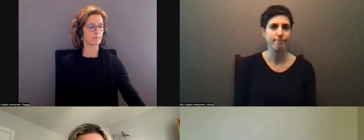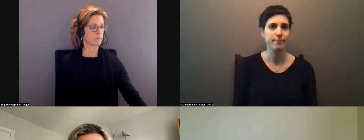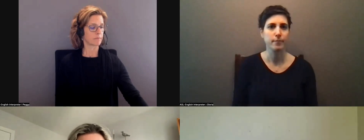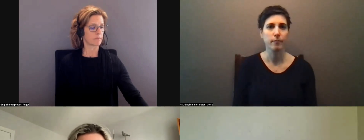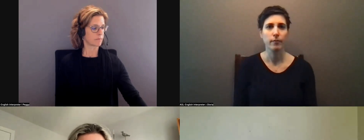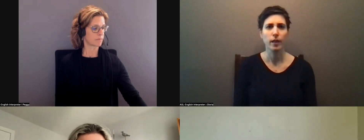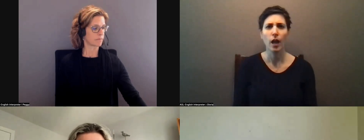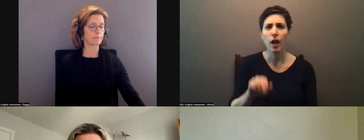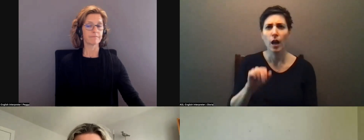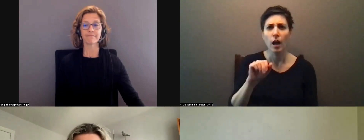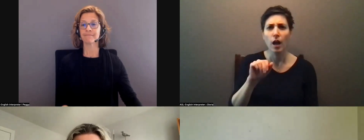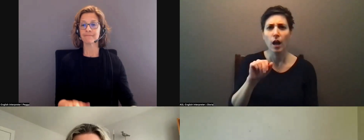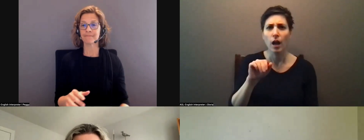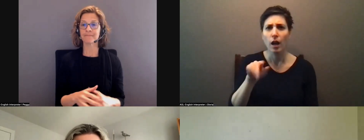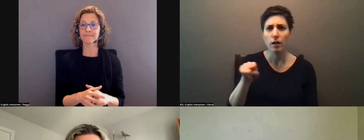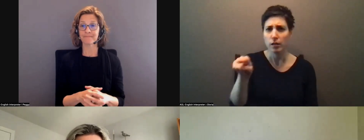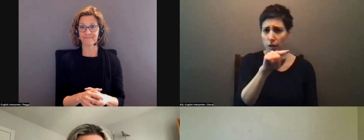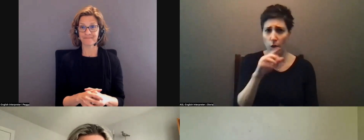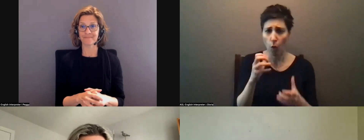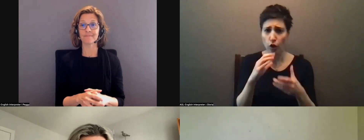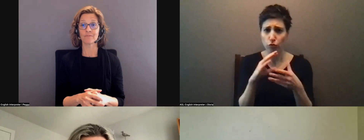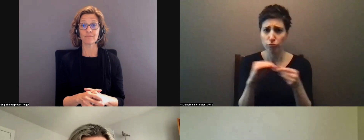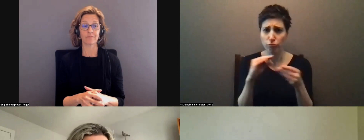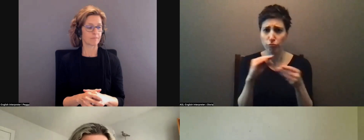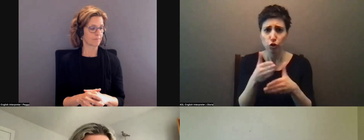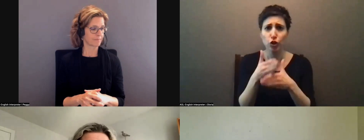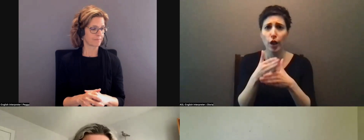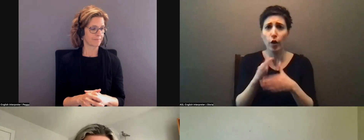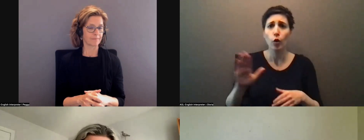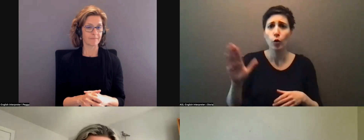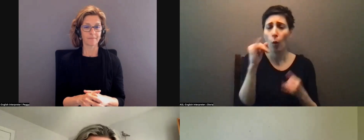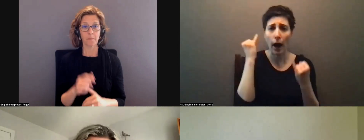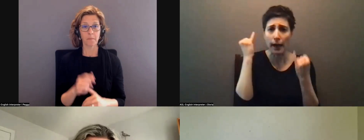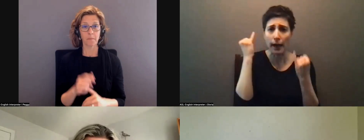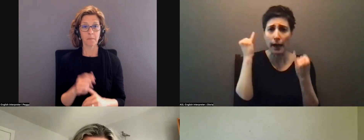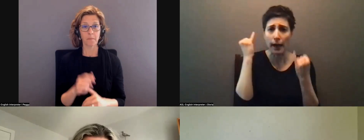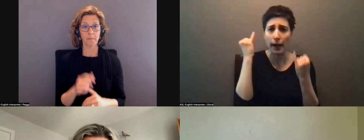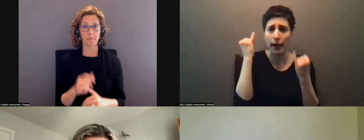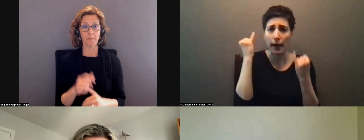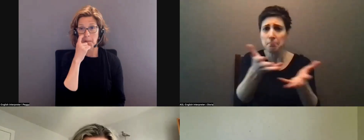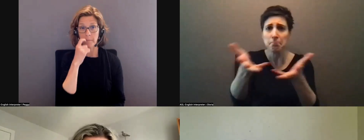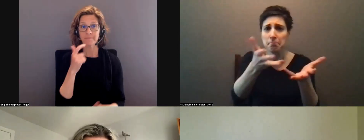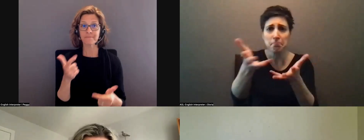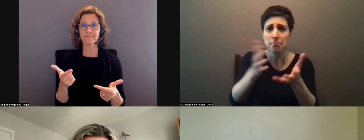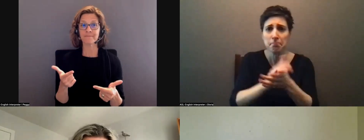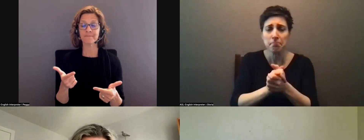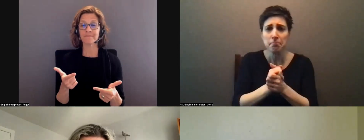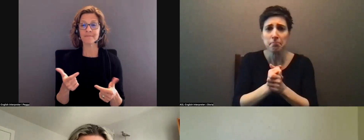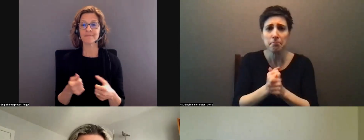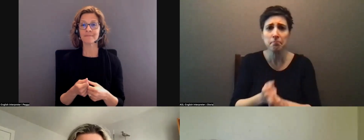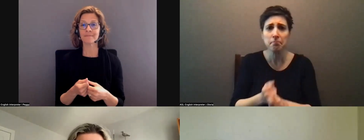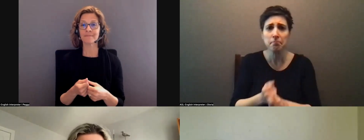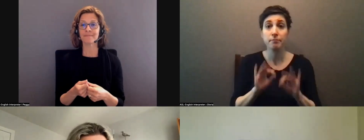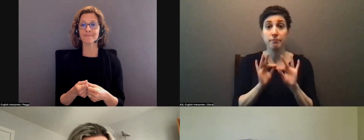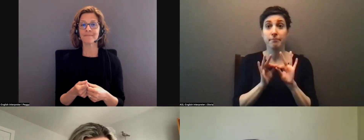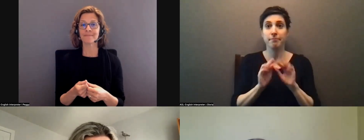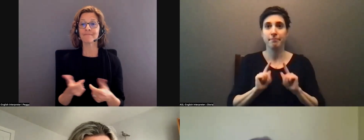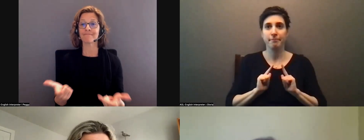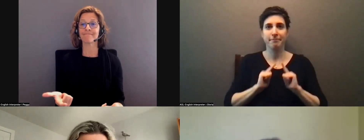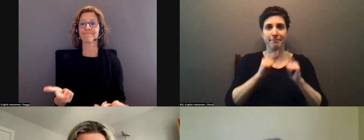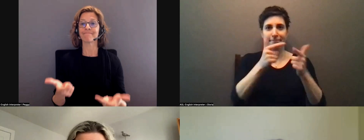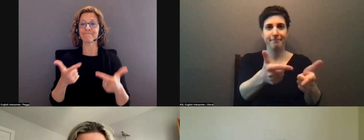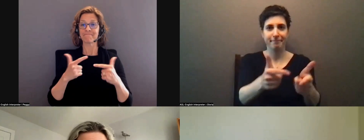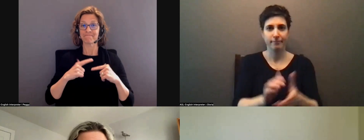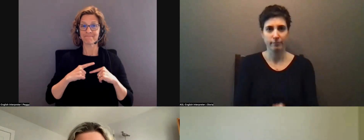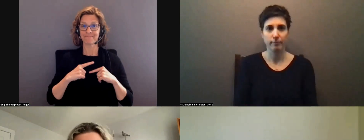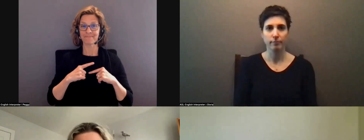Anybody else that may want to share some of the ways you are using that we didn't have a chance to hear from you during the main panel discussion? Something different,